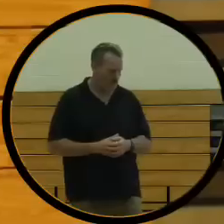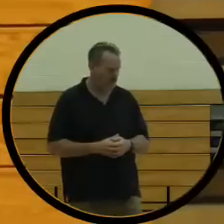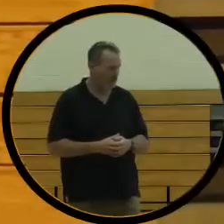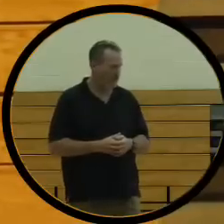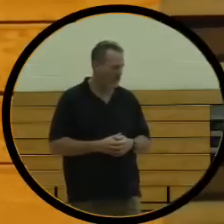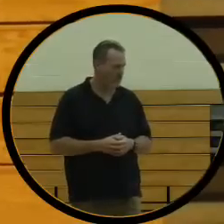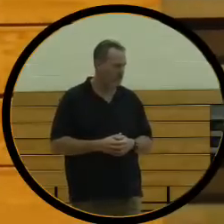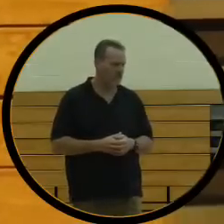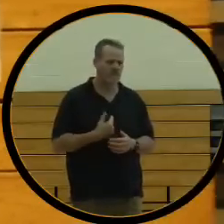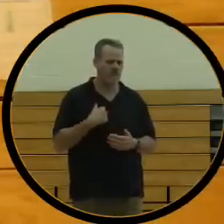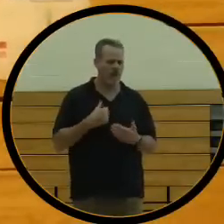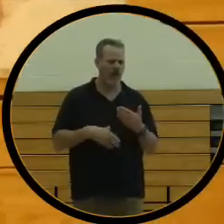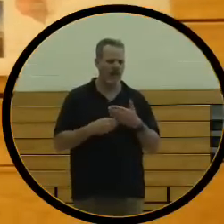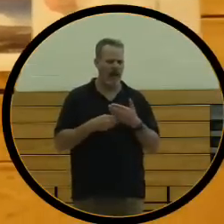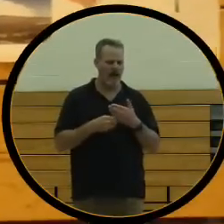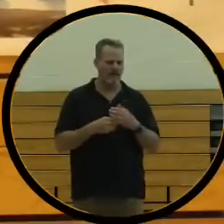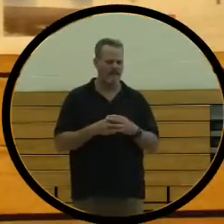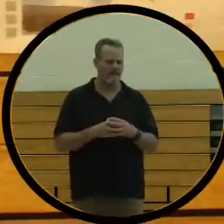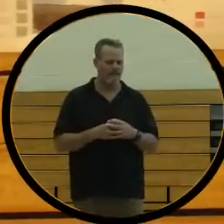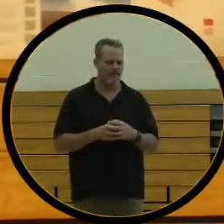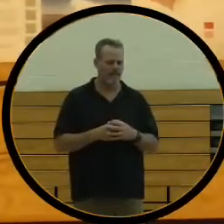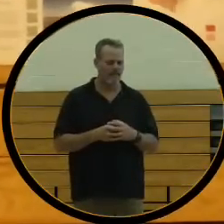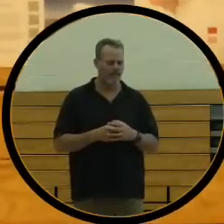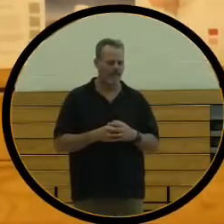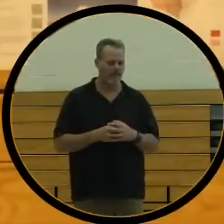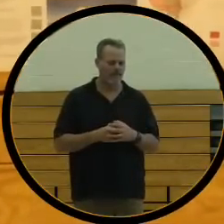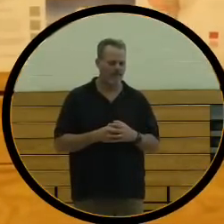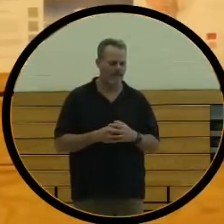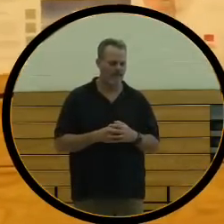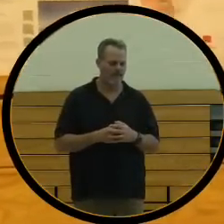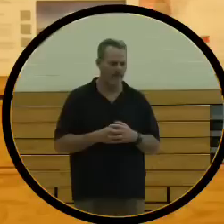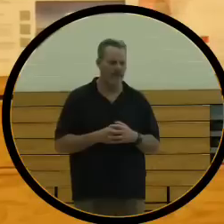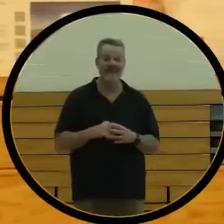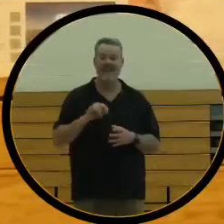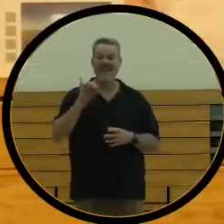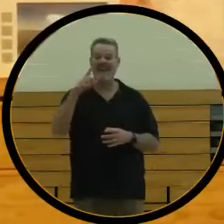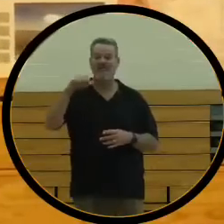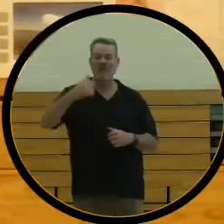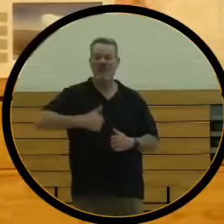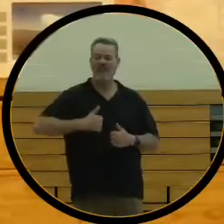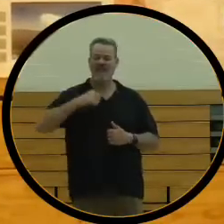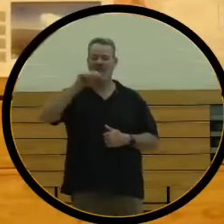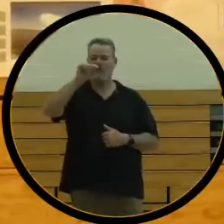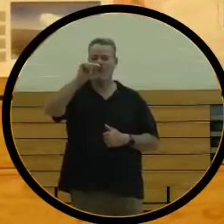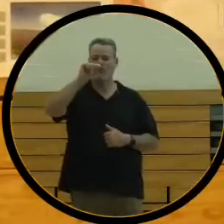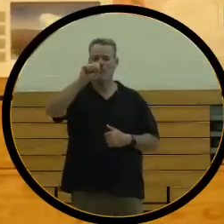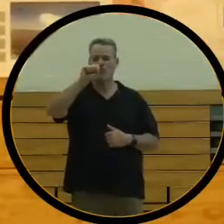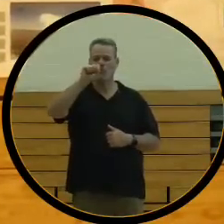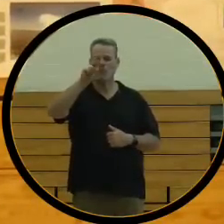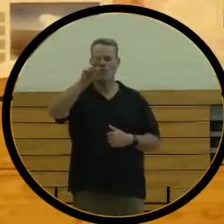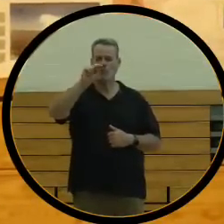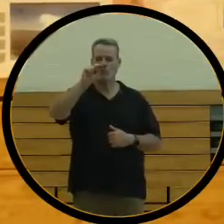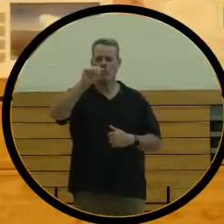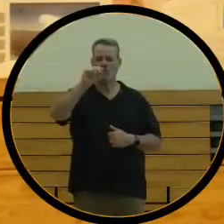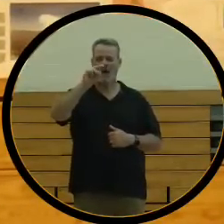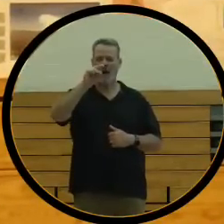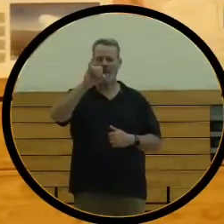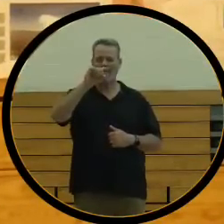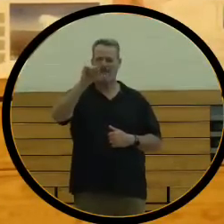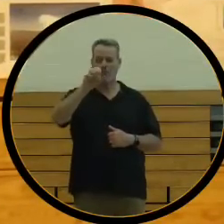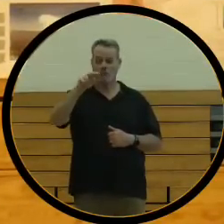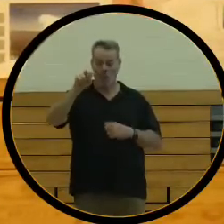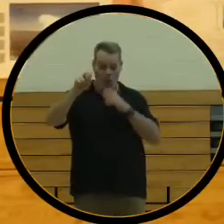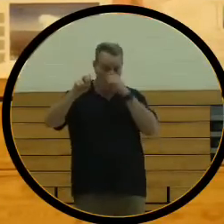Yeah, and I'll just add too that, you know, unlike something like if you're in the tsunami zone, where that whole zone is going to be inundated, or if